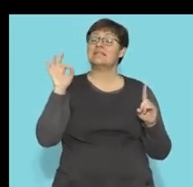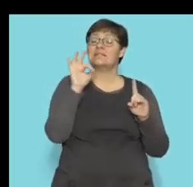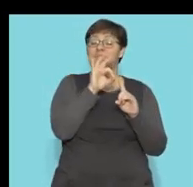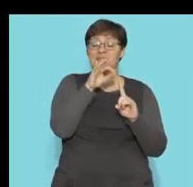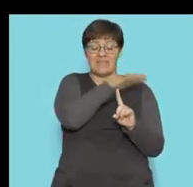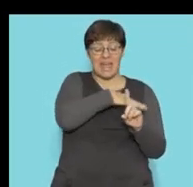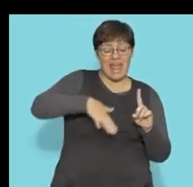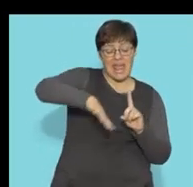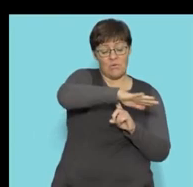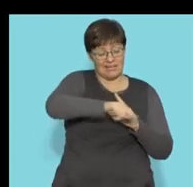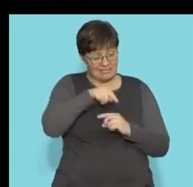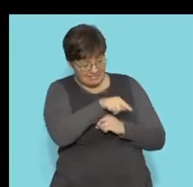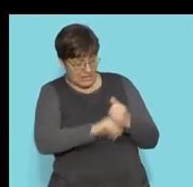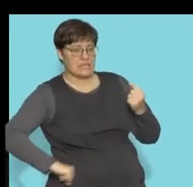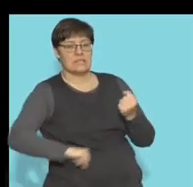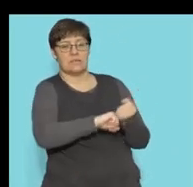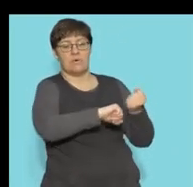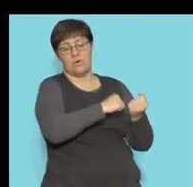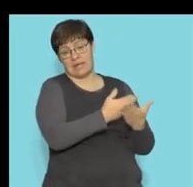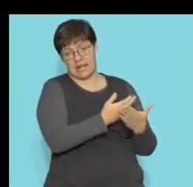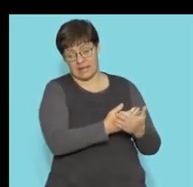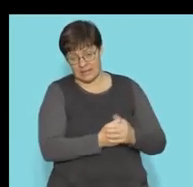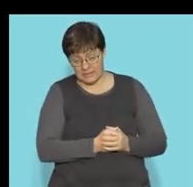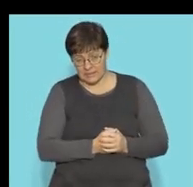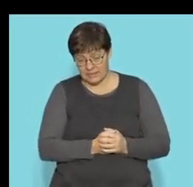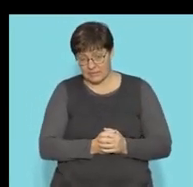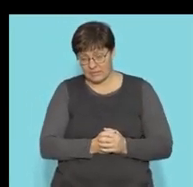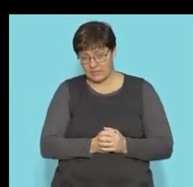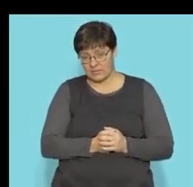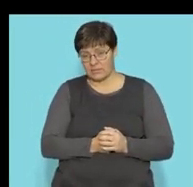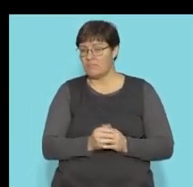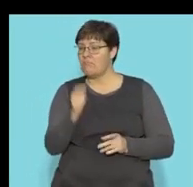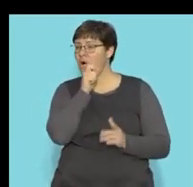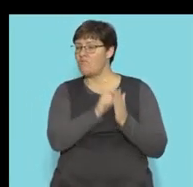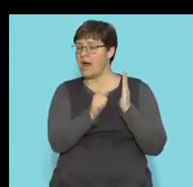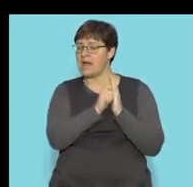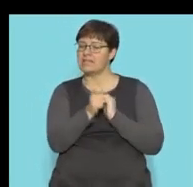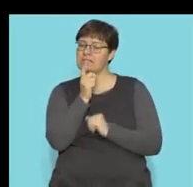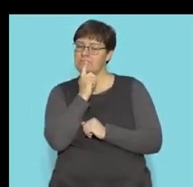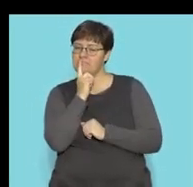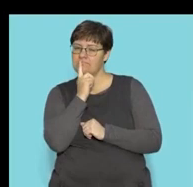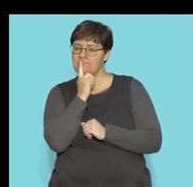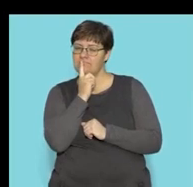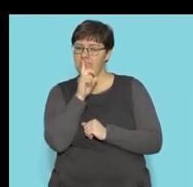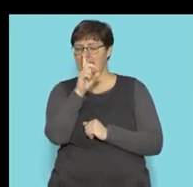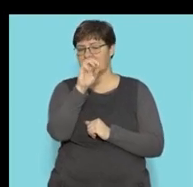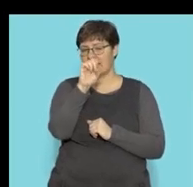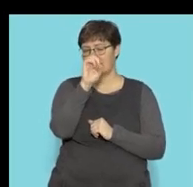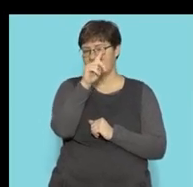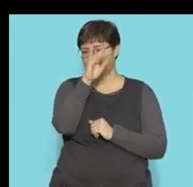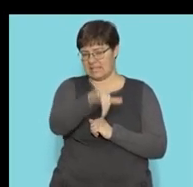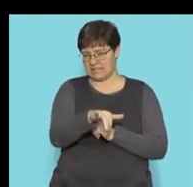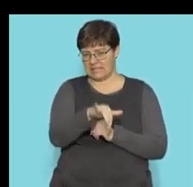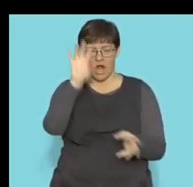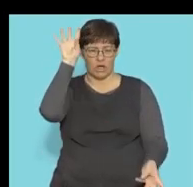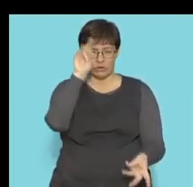can support. Now, I'm going to write here density. I think that the total